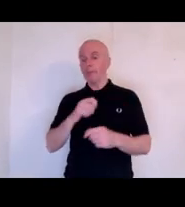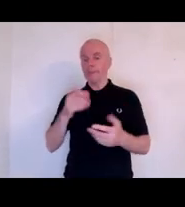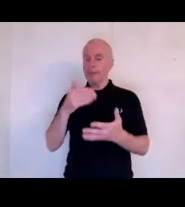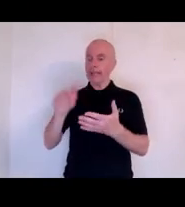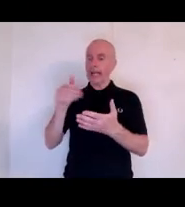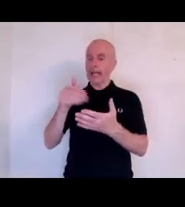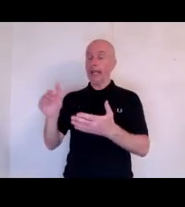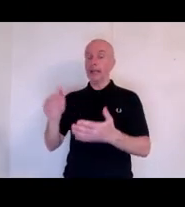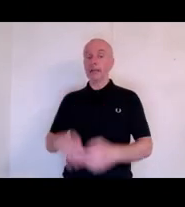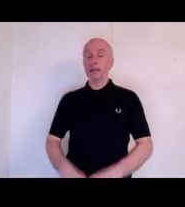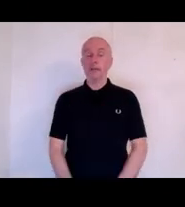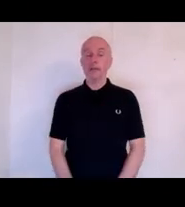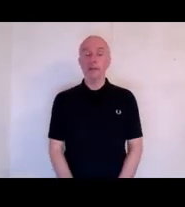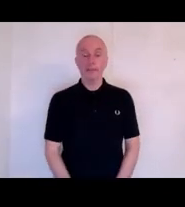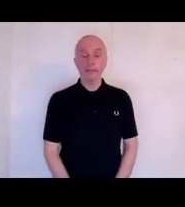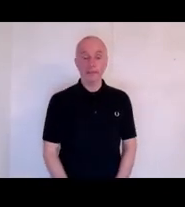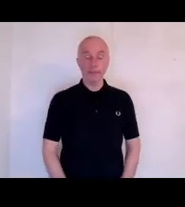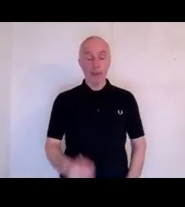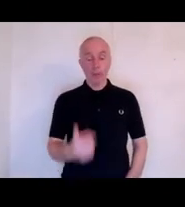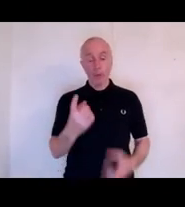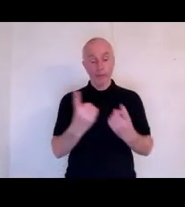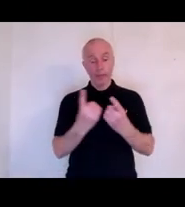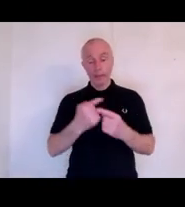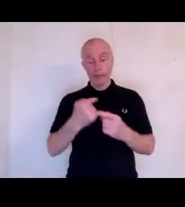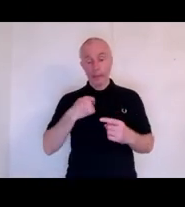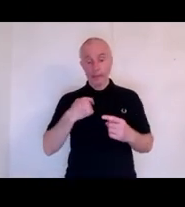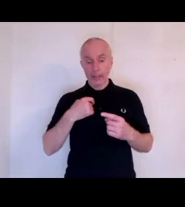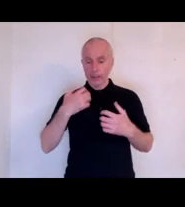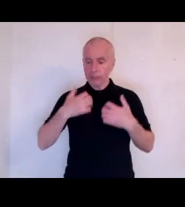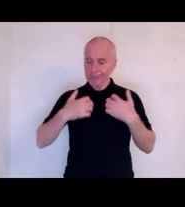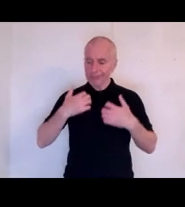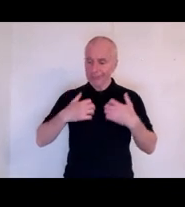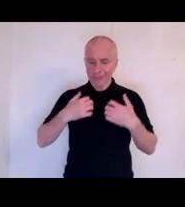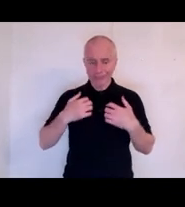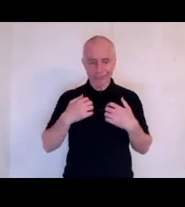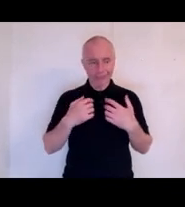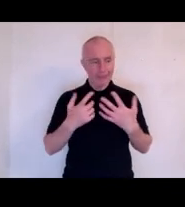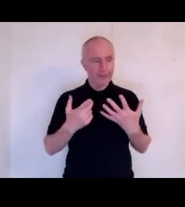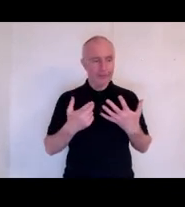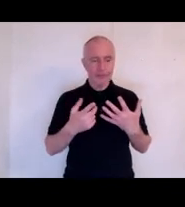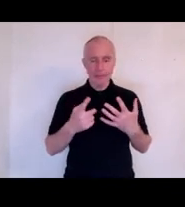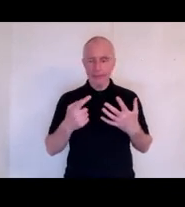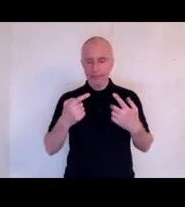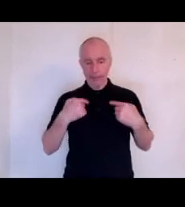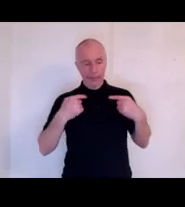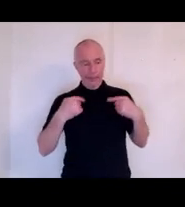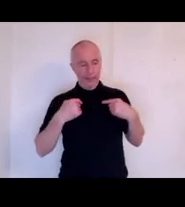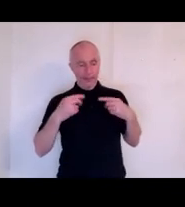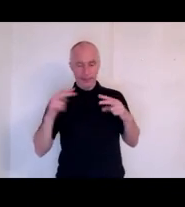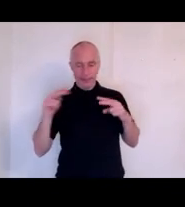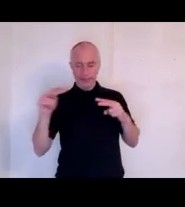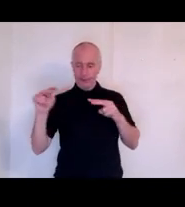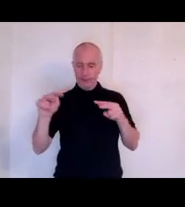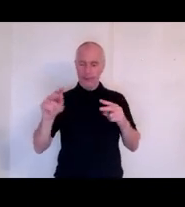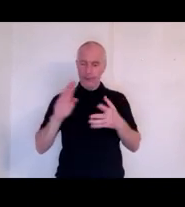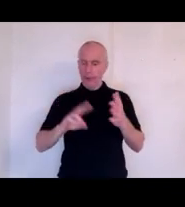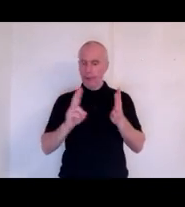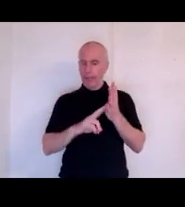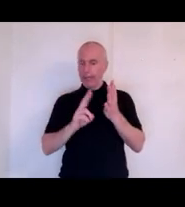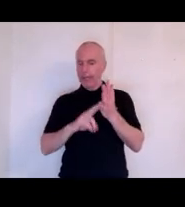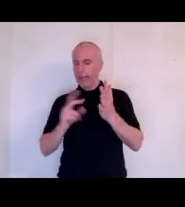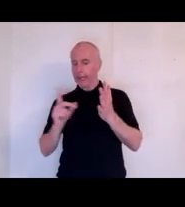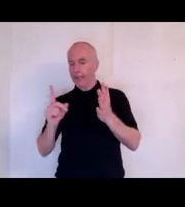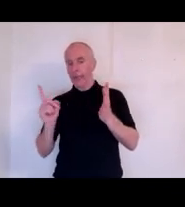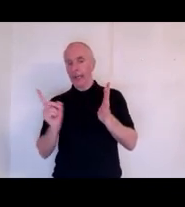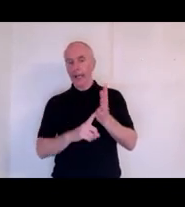things that I find quite fascinating about the position I get to look at from NNL is we sit on that kind of interface